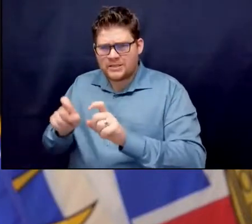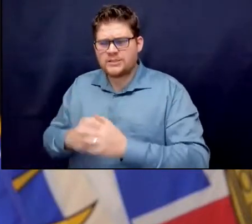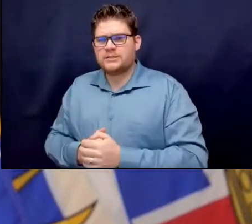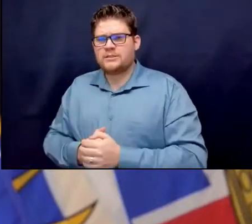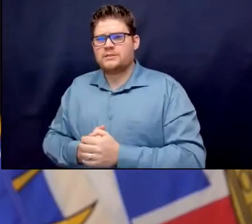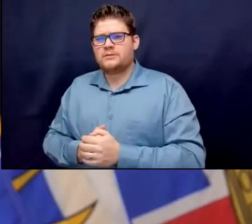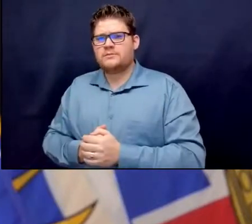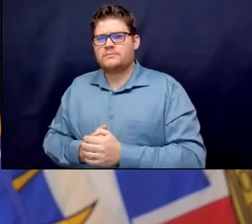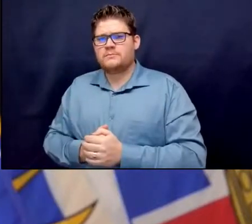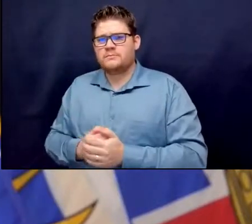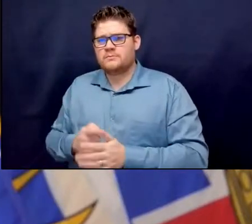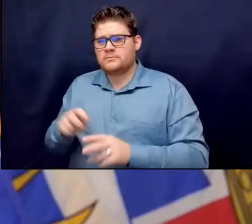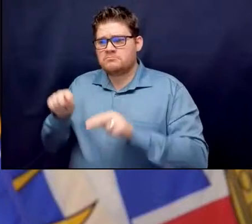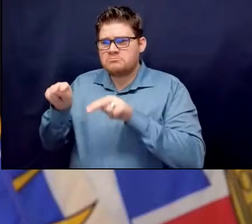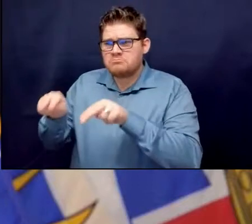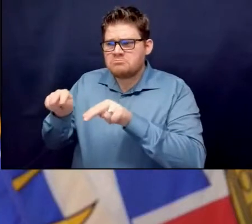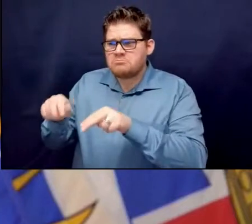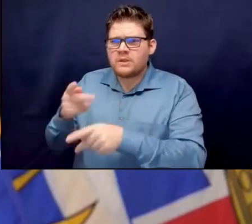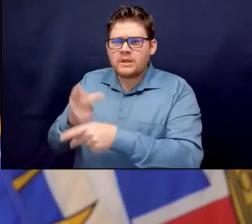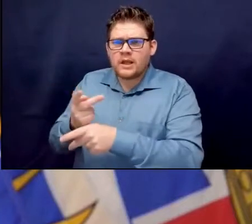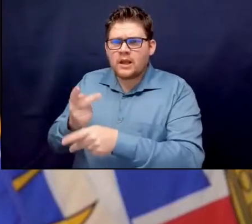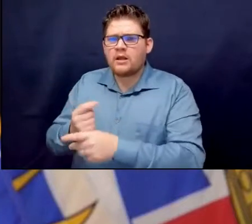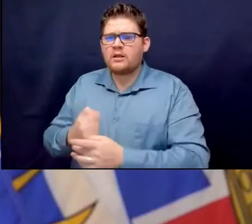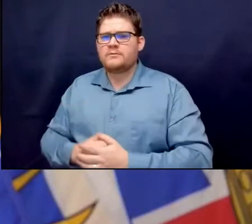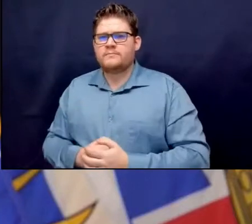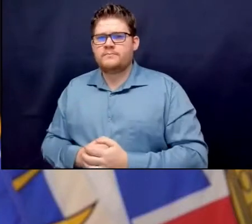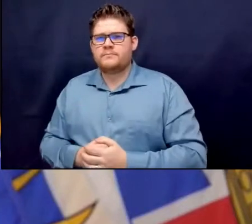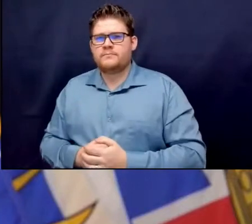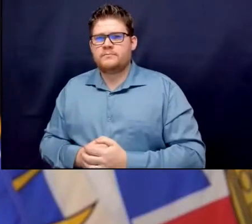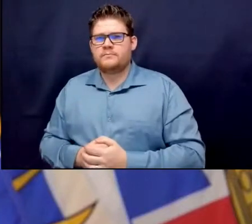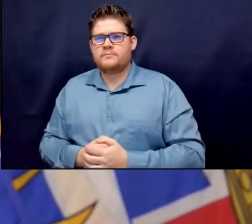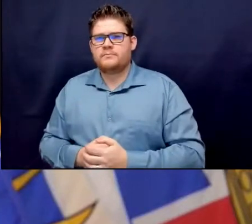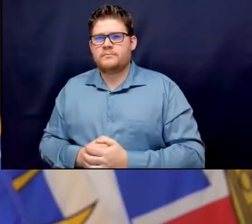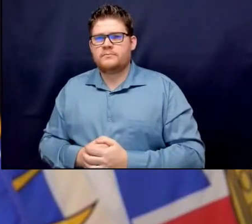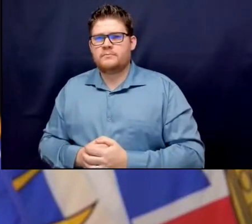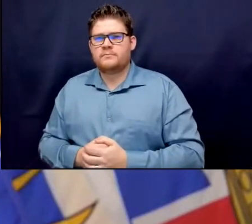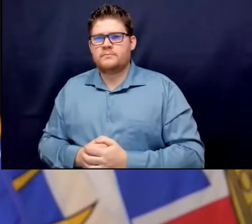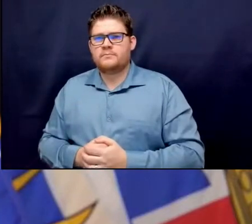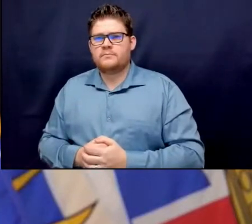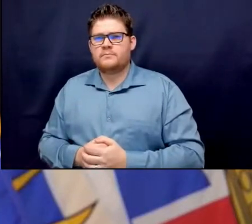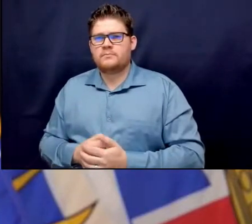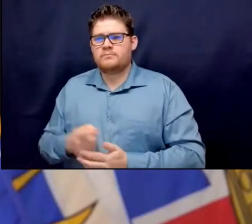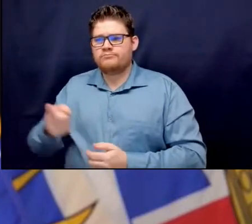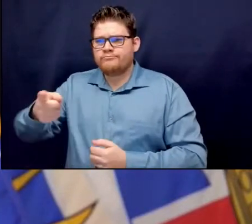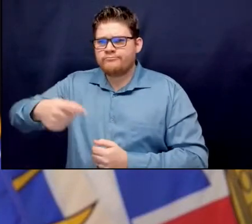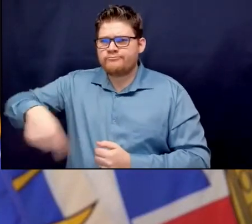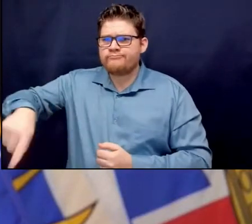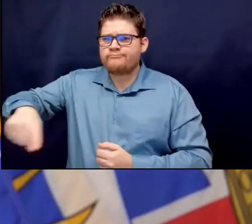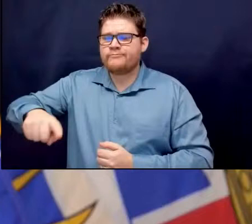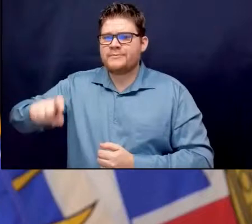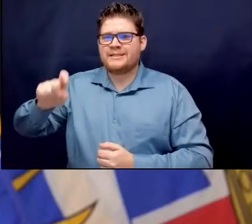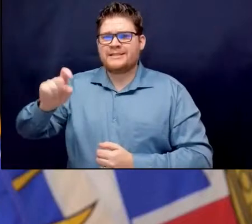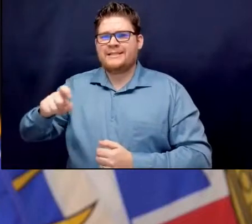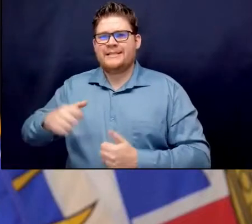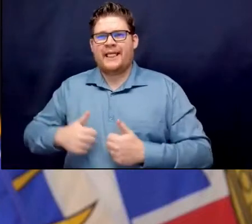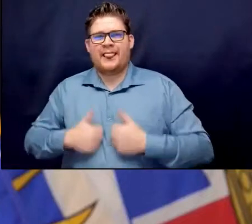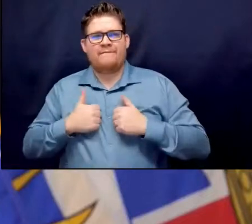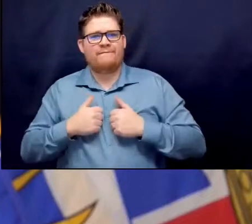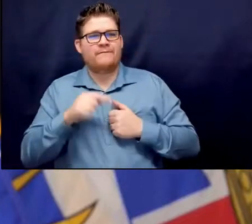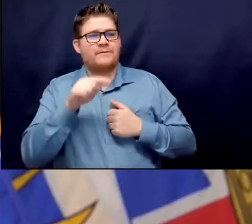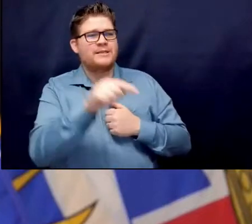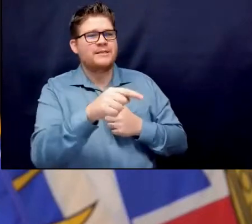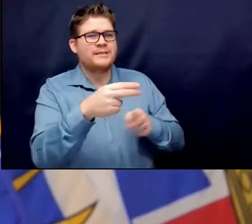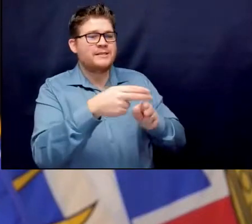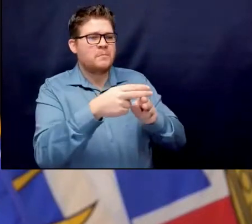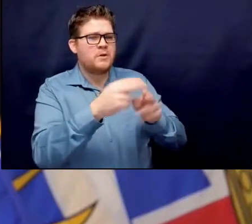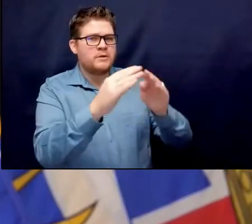a number of communities. And also prioritizing people in who are homeless or underhoused or living in